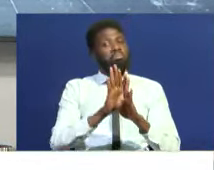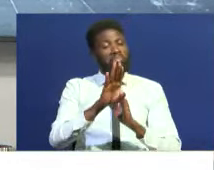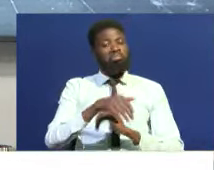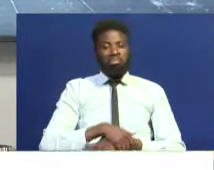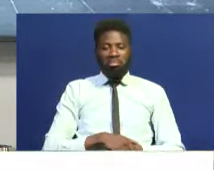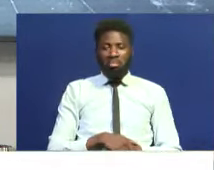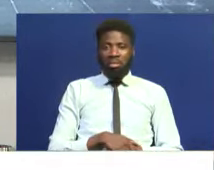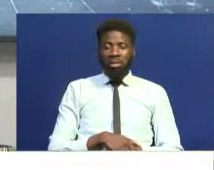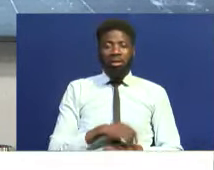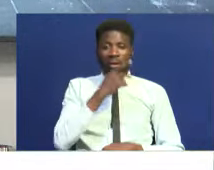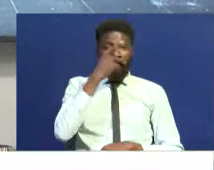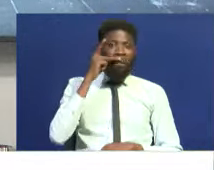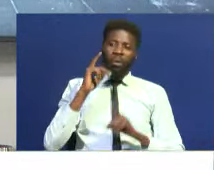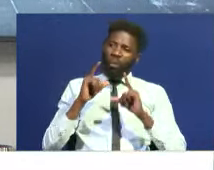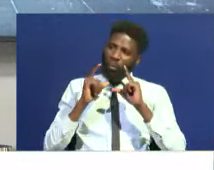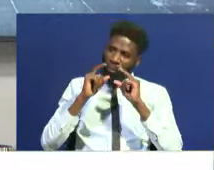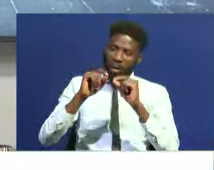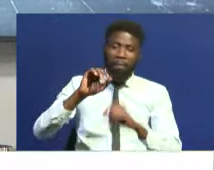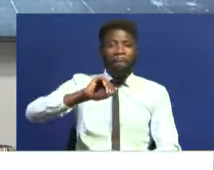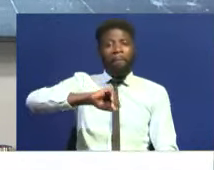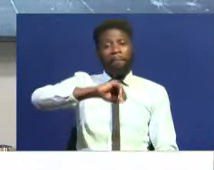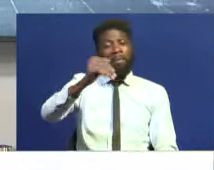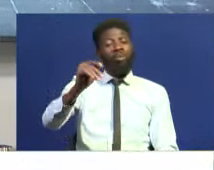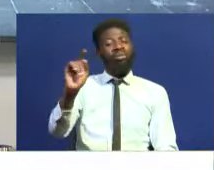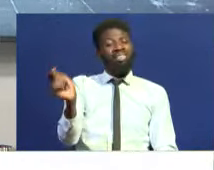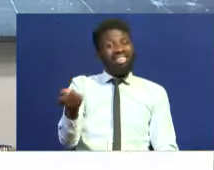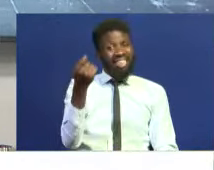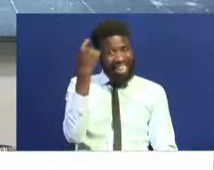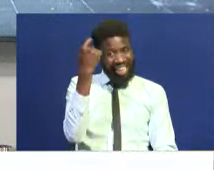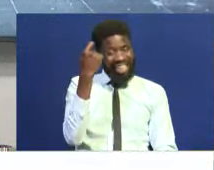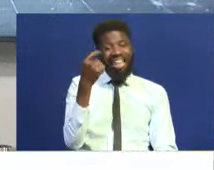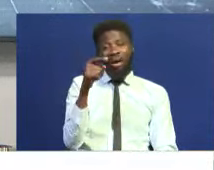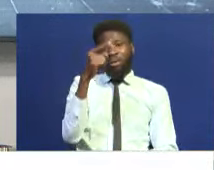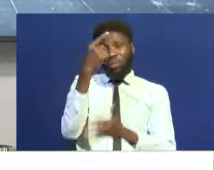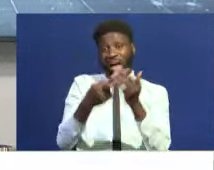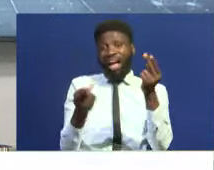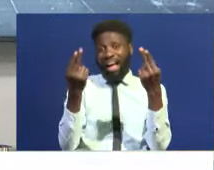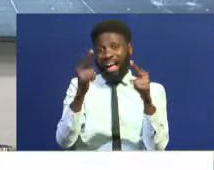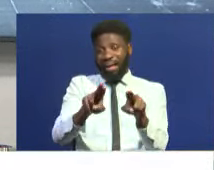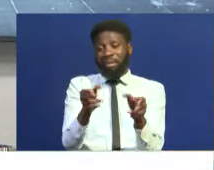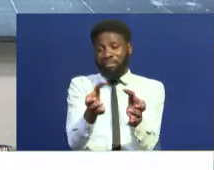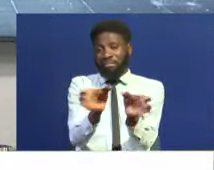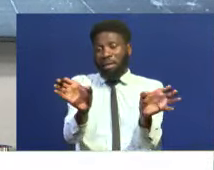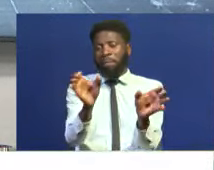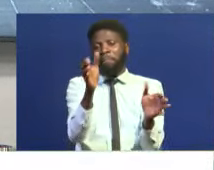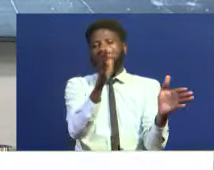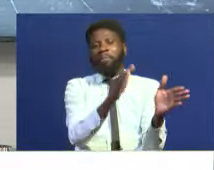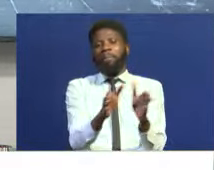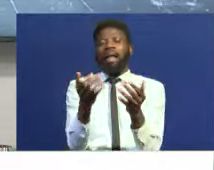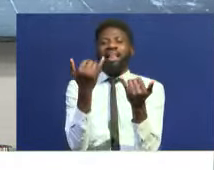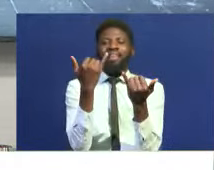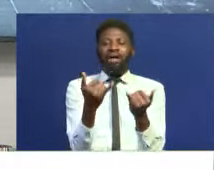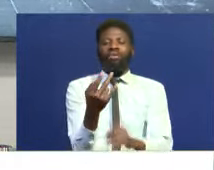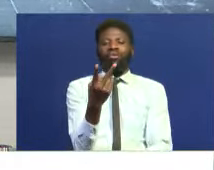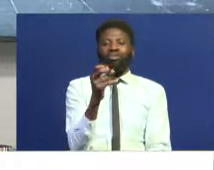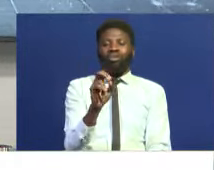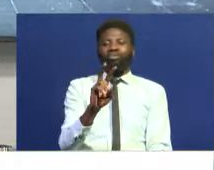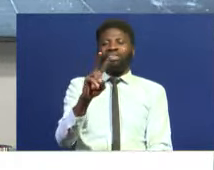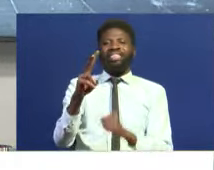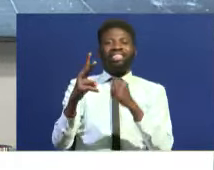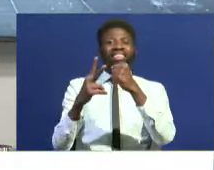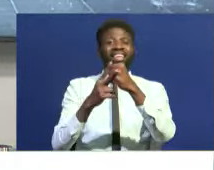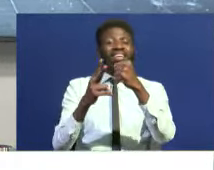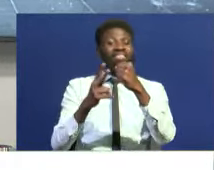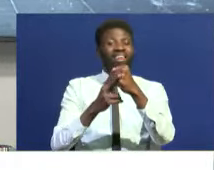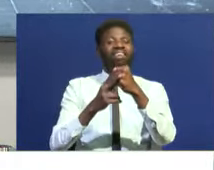Division narrative is a well-orchestrated plan for the 2027 pre-elections campaign, which he is urging the mountain not